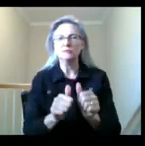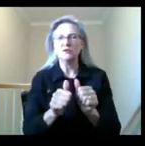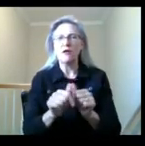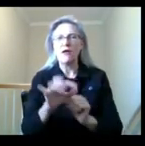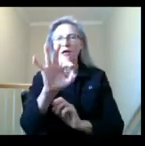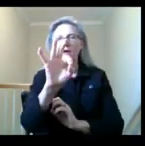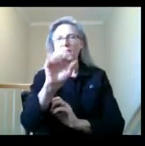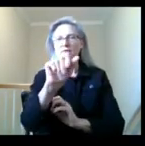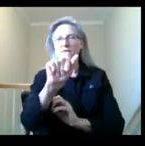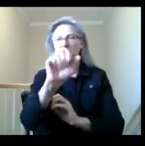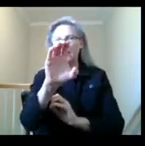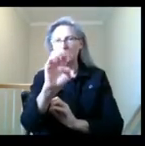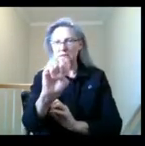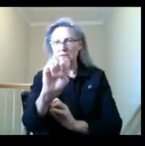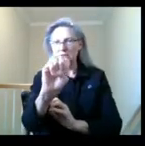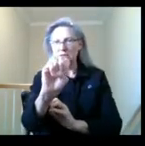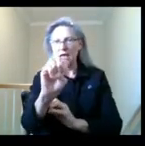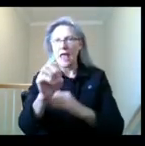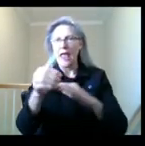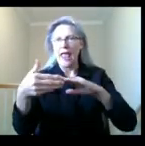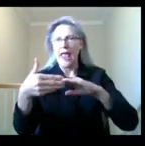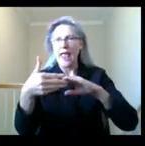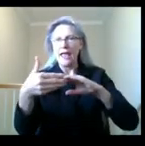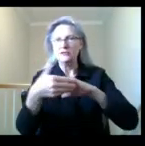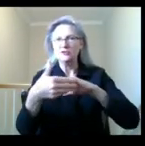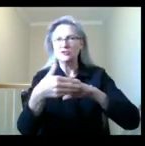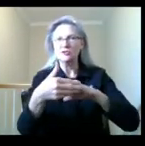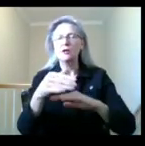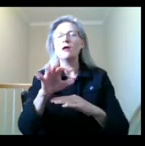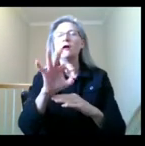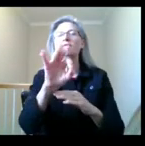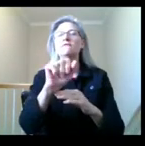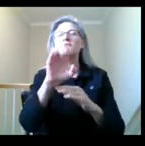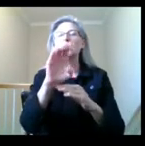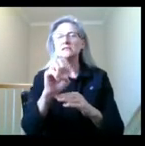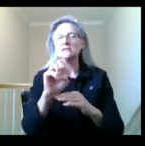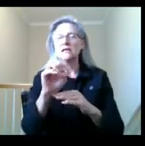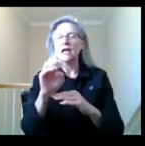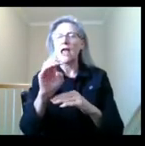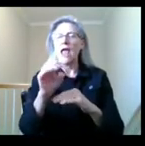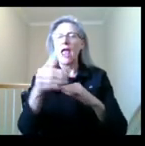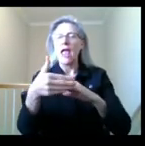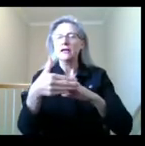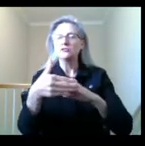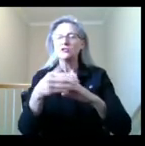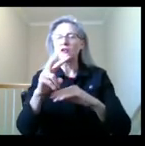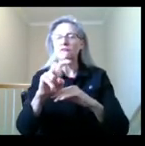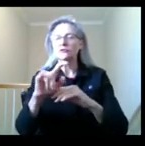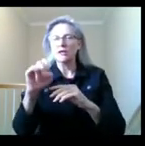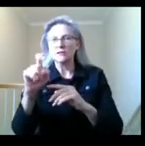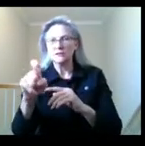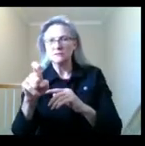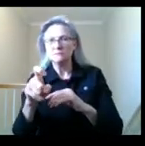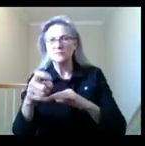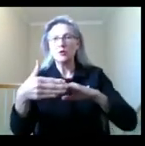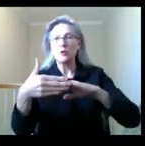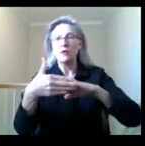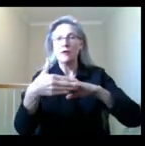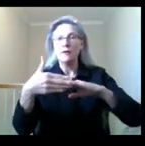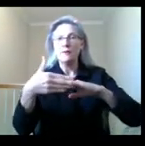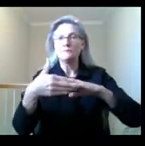a vertex is. So let's start with a face, okay? So you can see how the arrow here points to this flat surface.